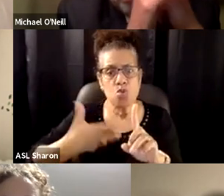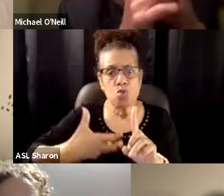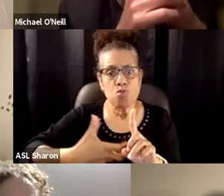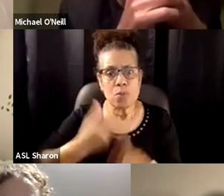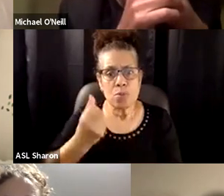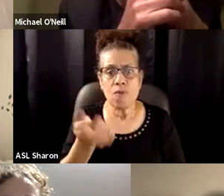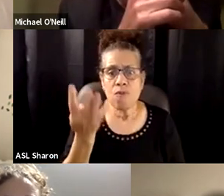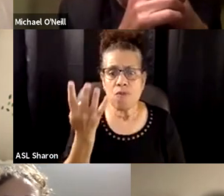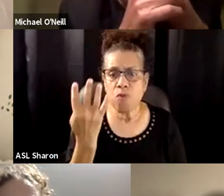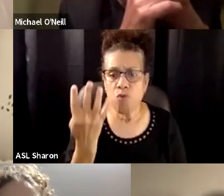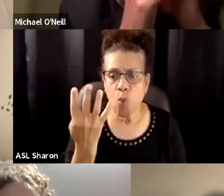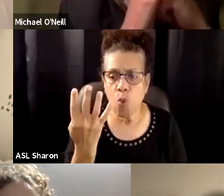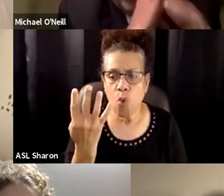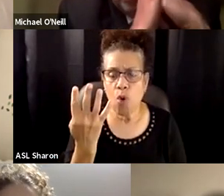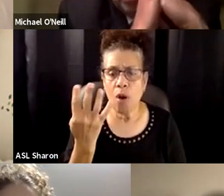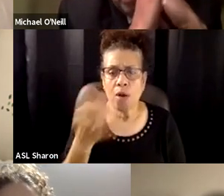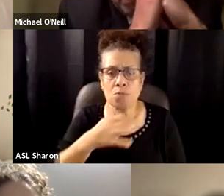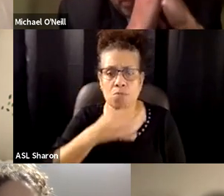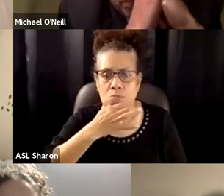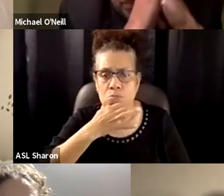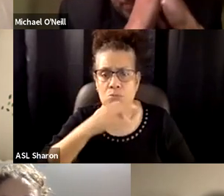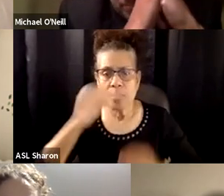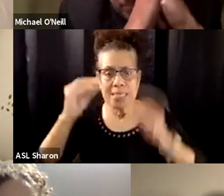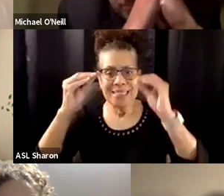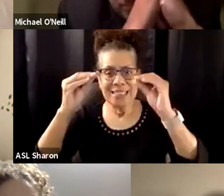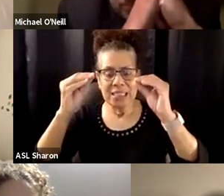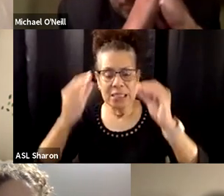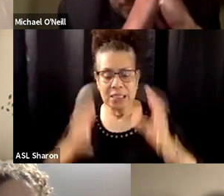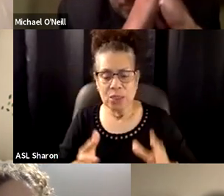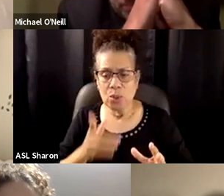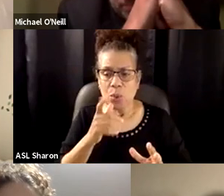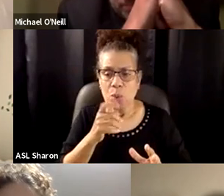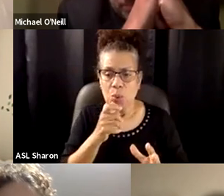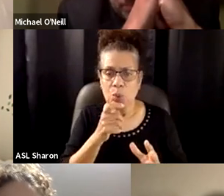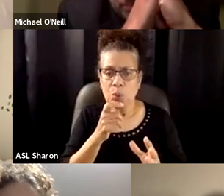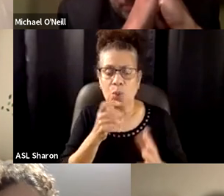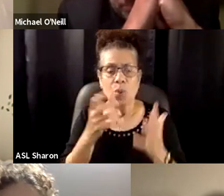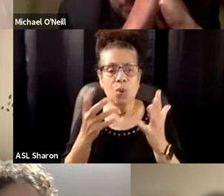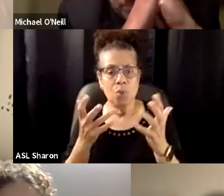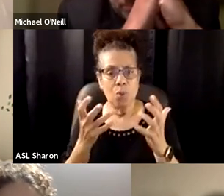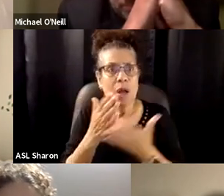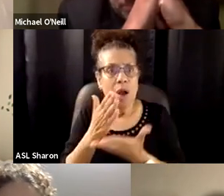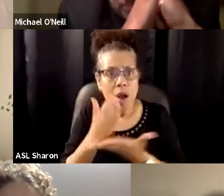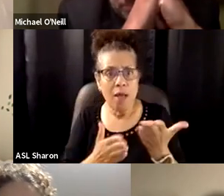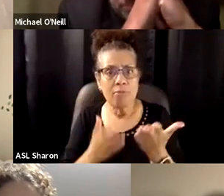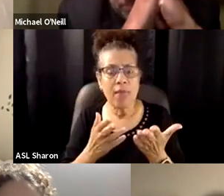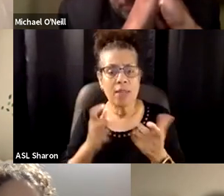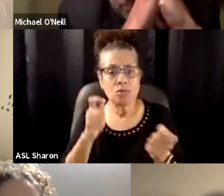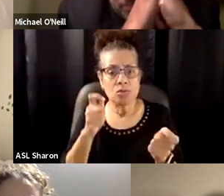four excellent teachers who form part of the transformation team